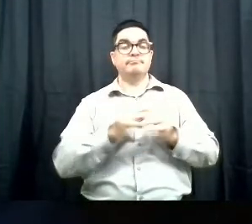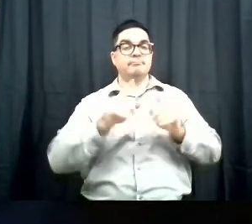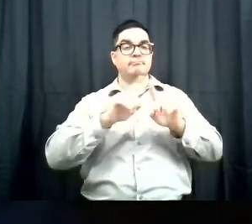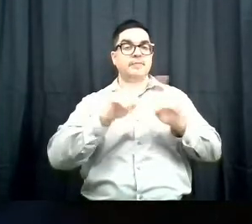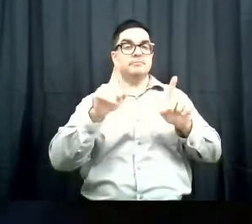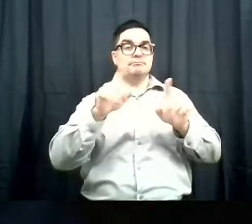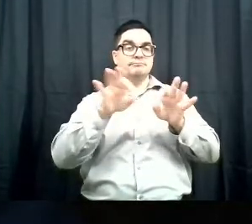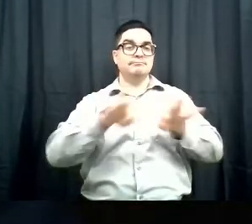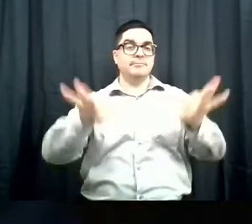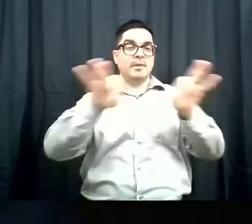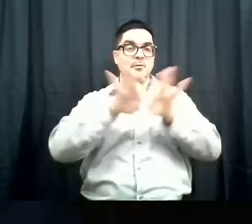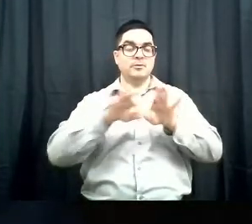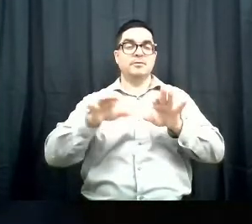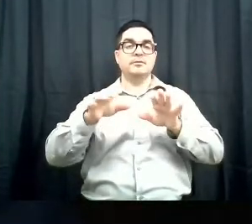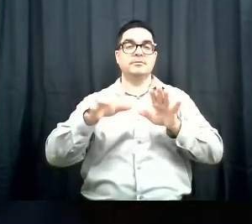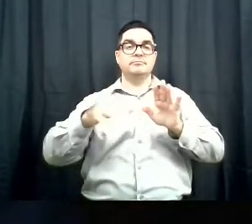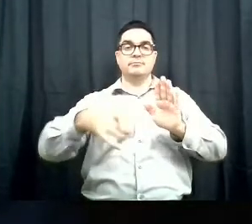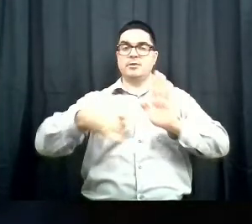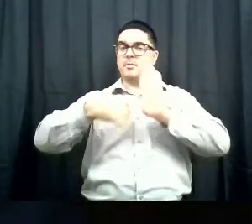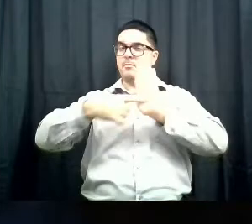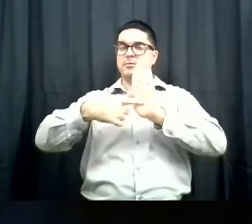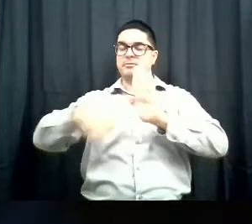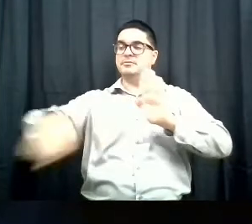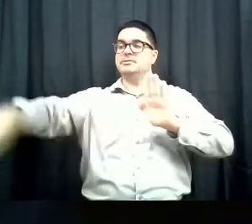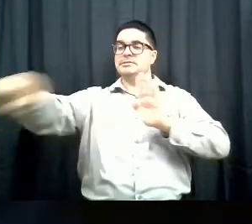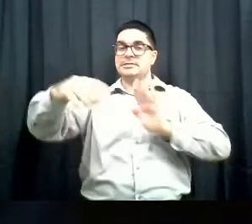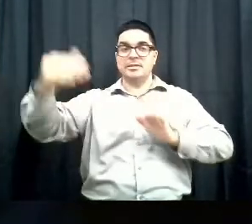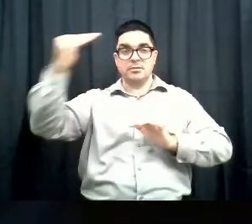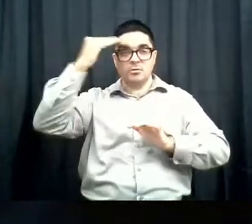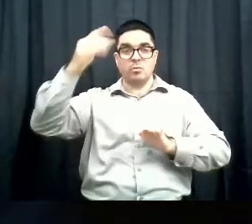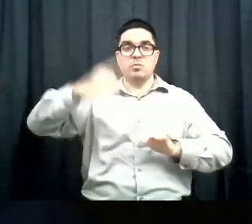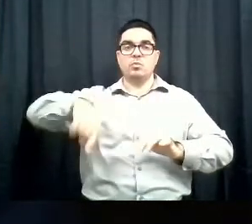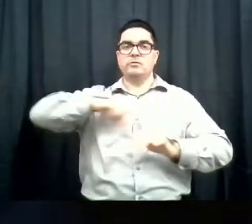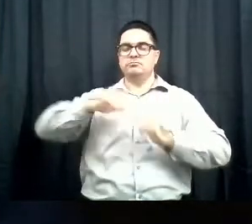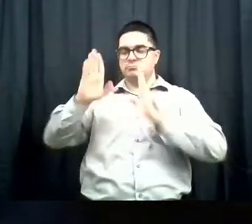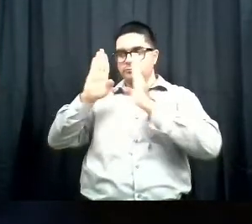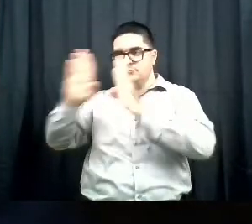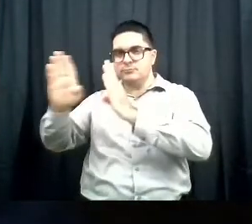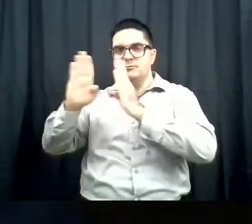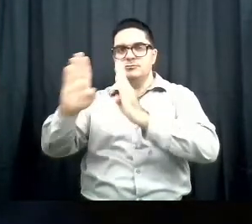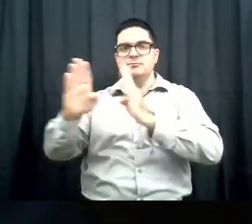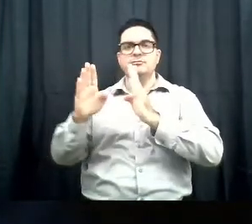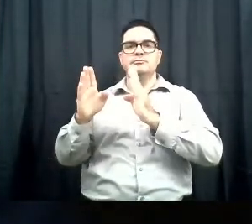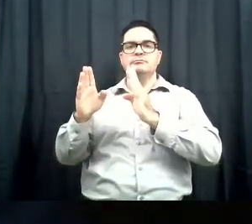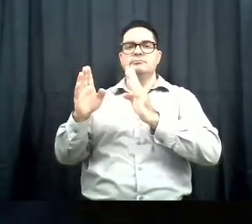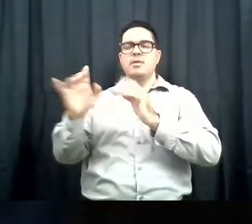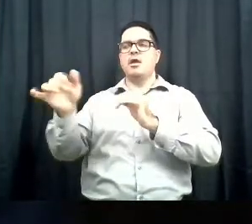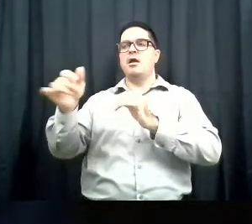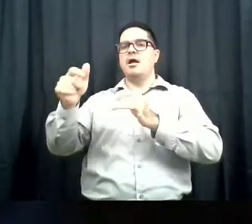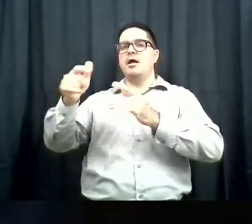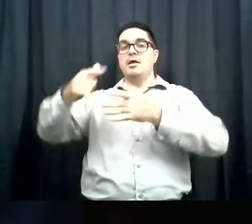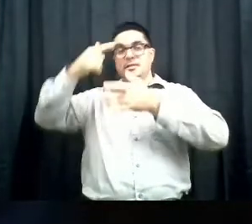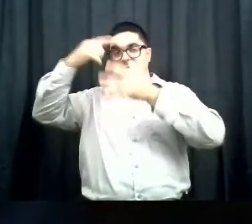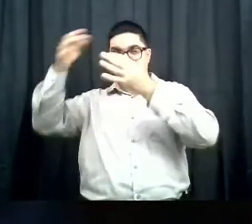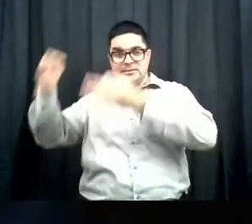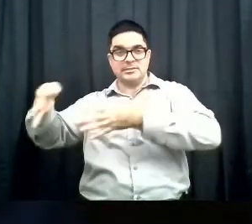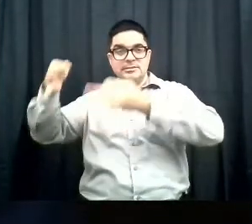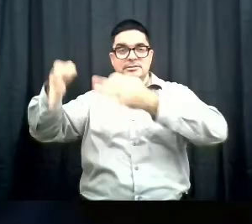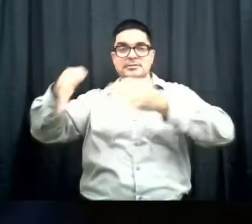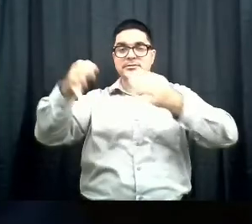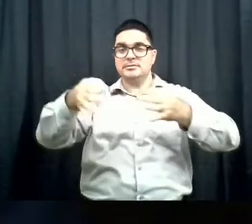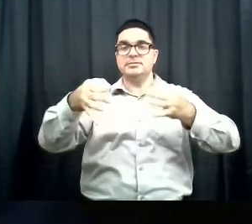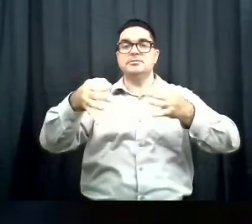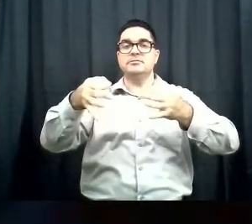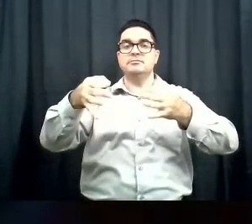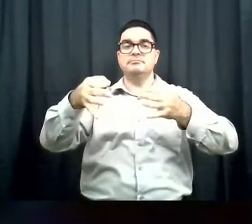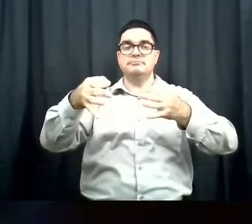people of Puerto Rico, particularly public employees, that may be tempted to take other decisions based on this retirement